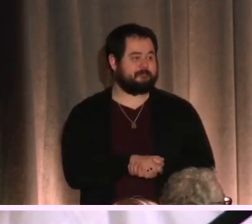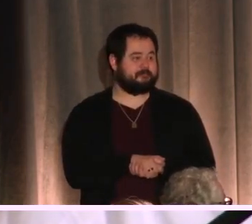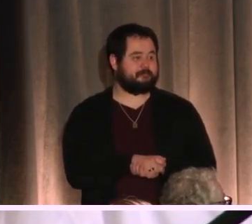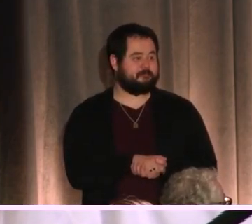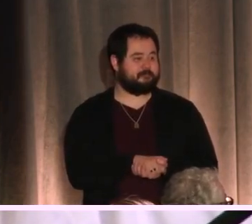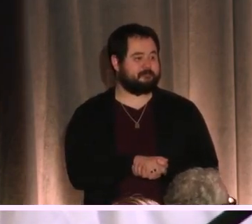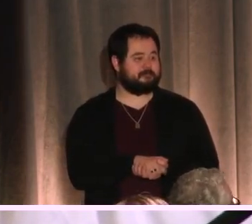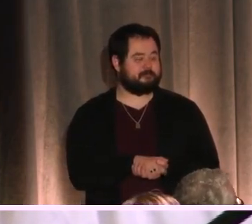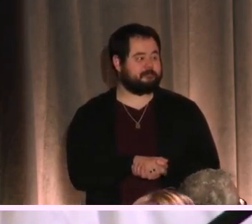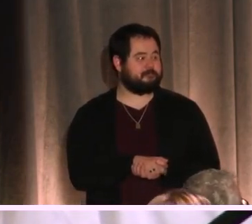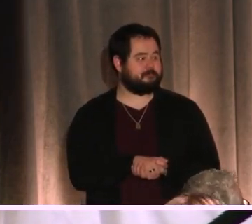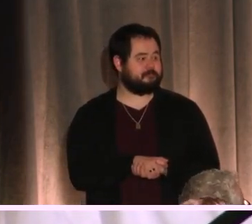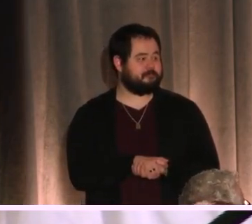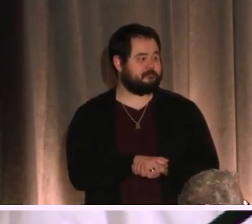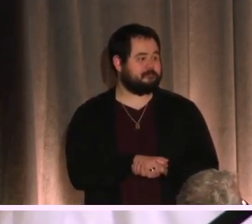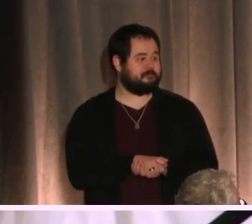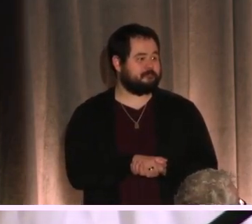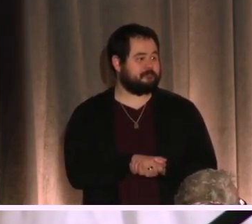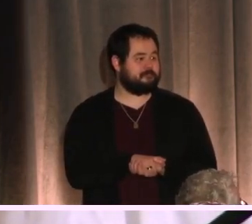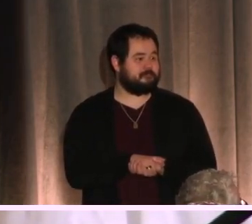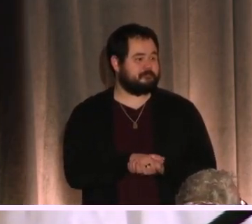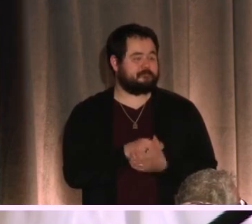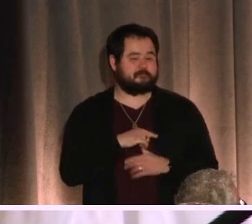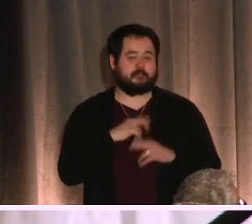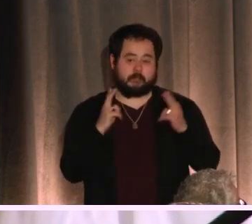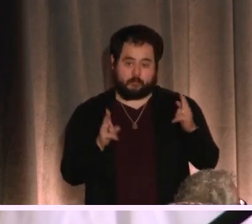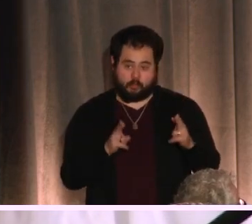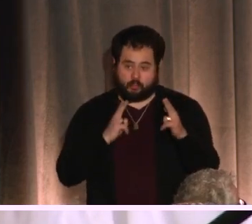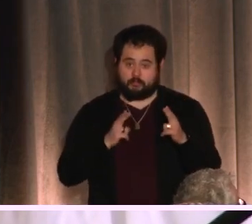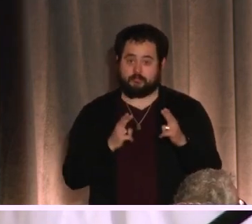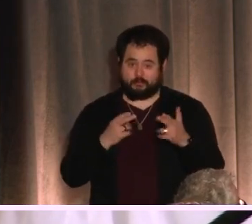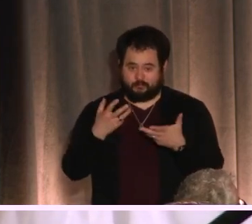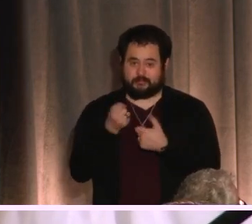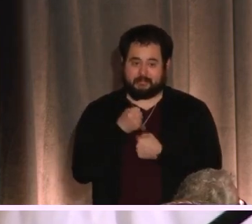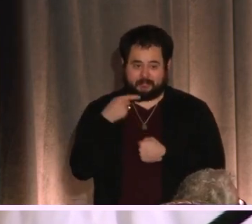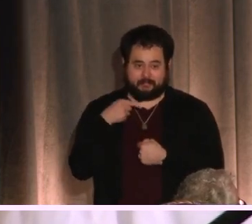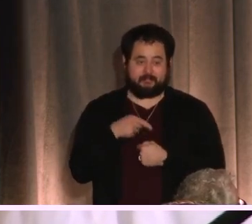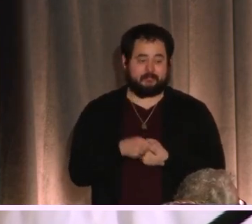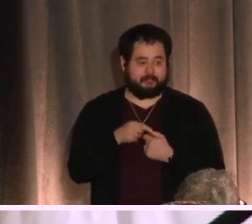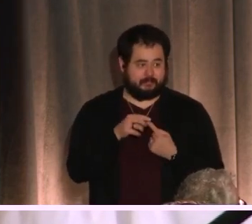honored to receive this special award, I'm honored to receive